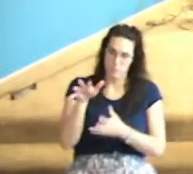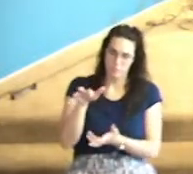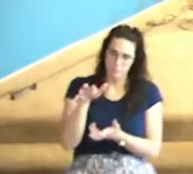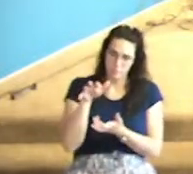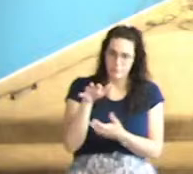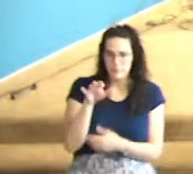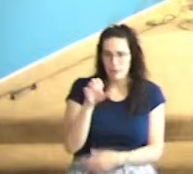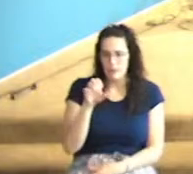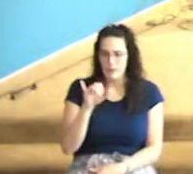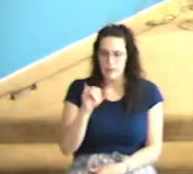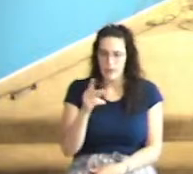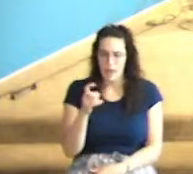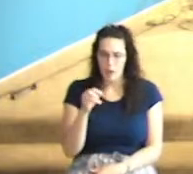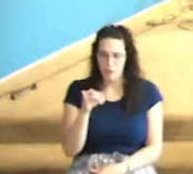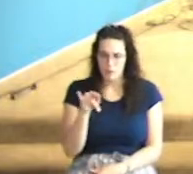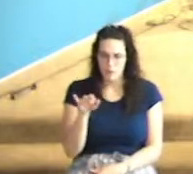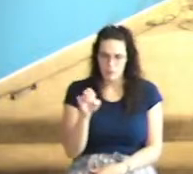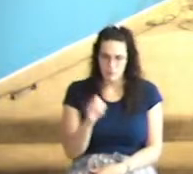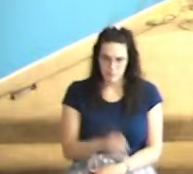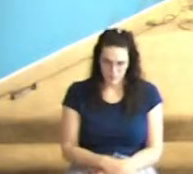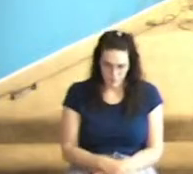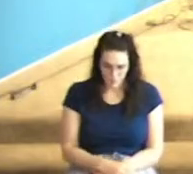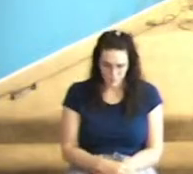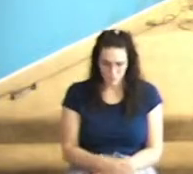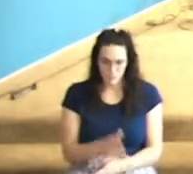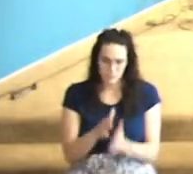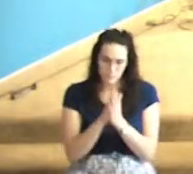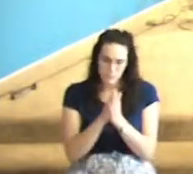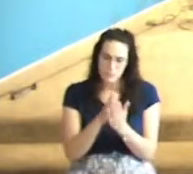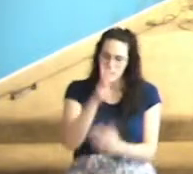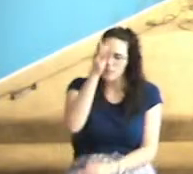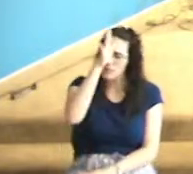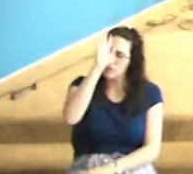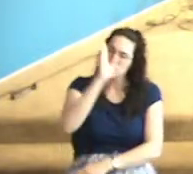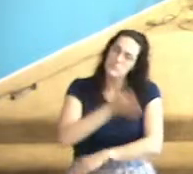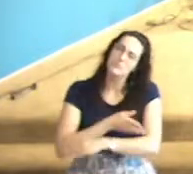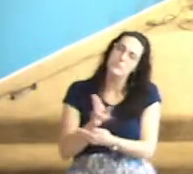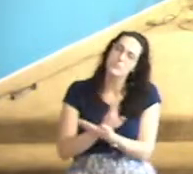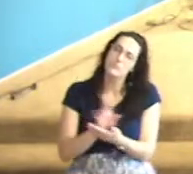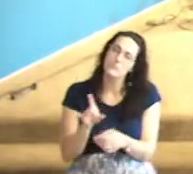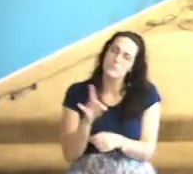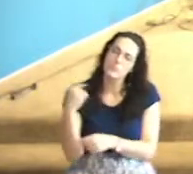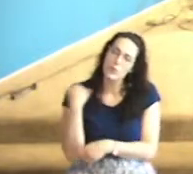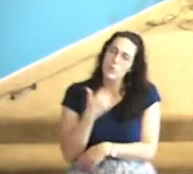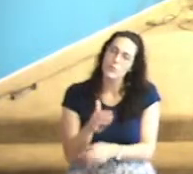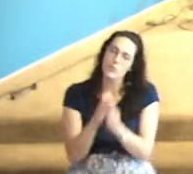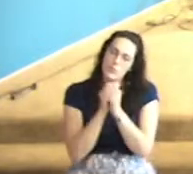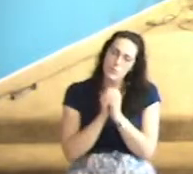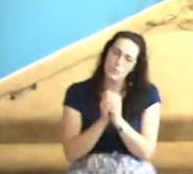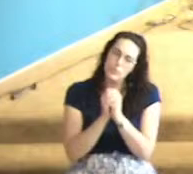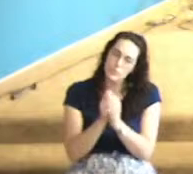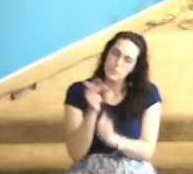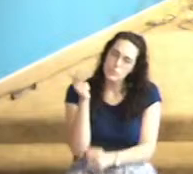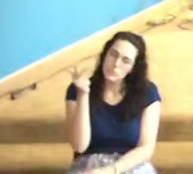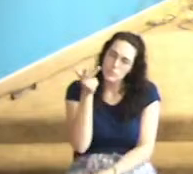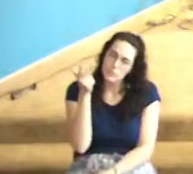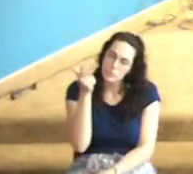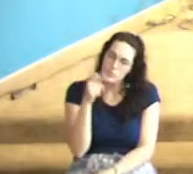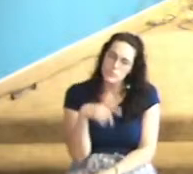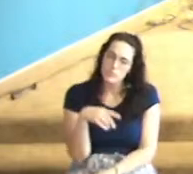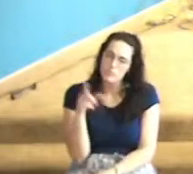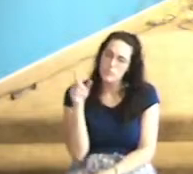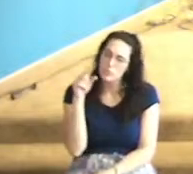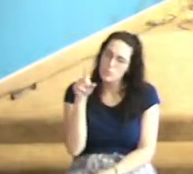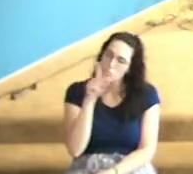continue our time in the Word. Father, Son, and Holy Spirit, we worship you. You